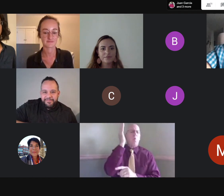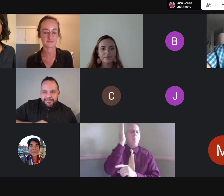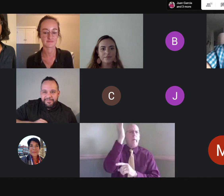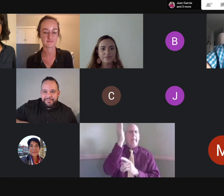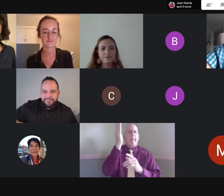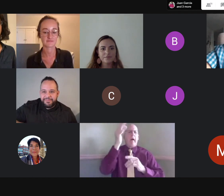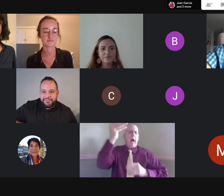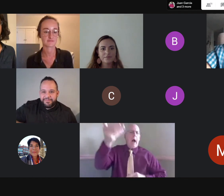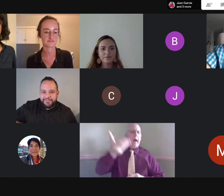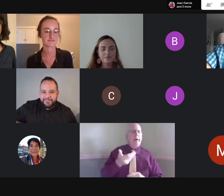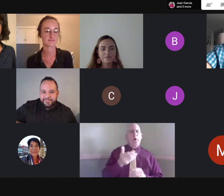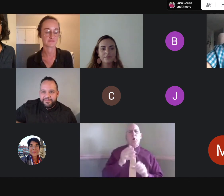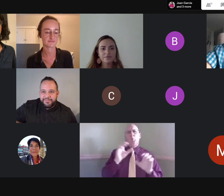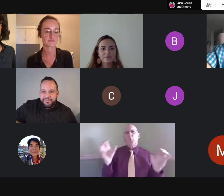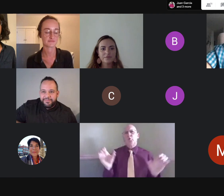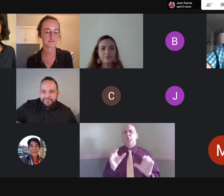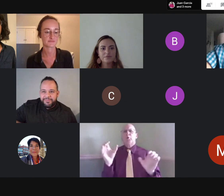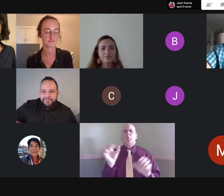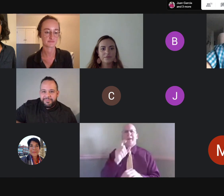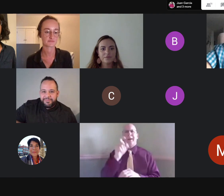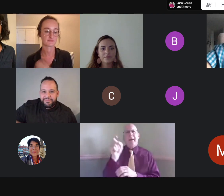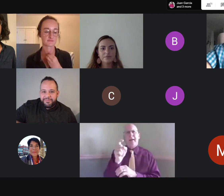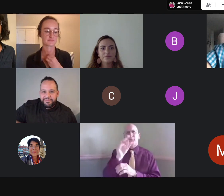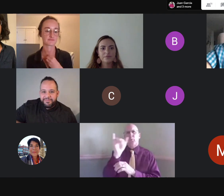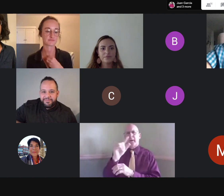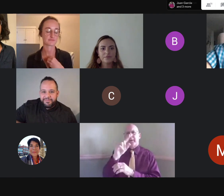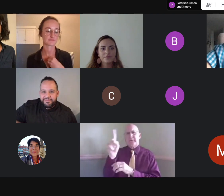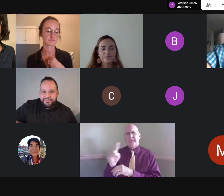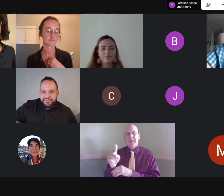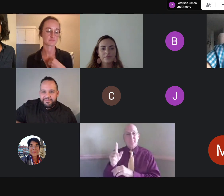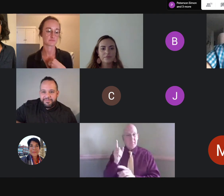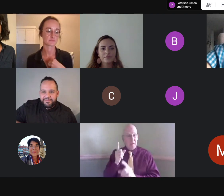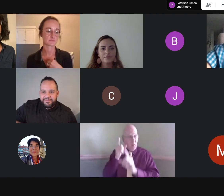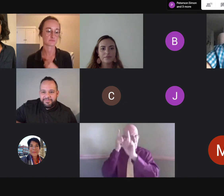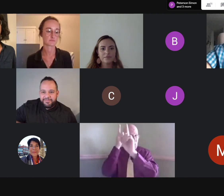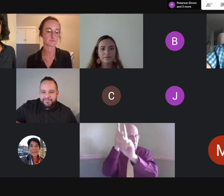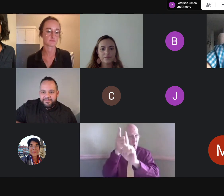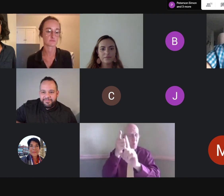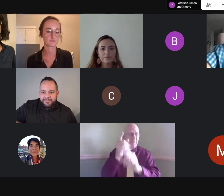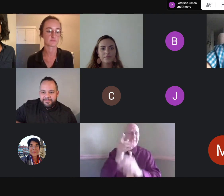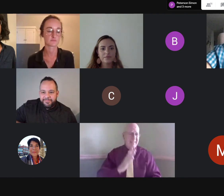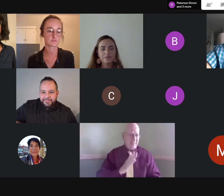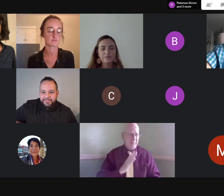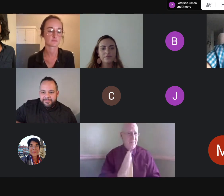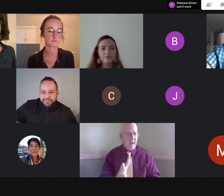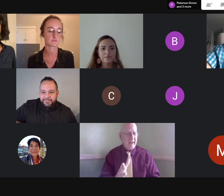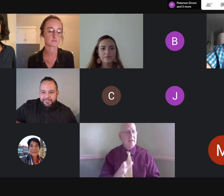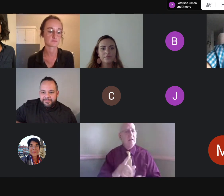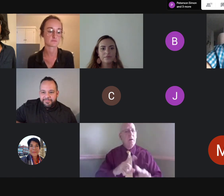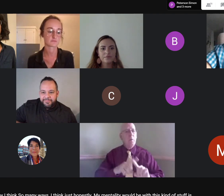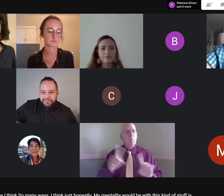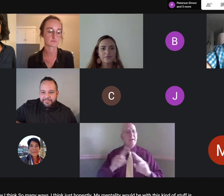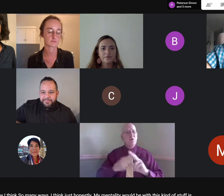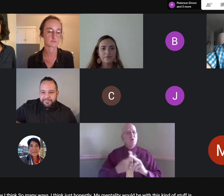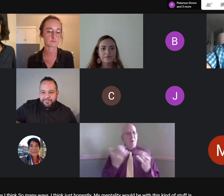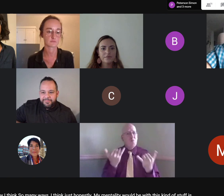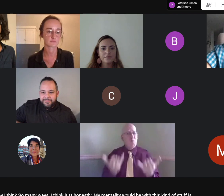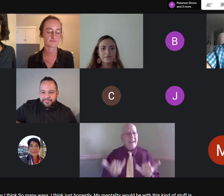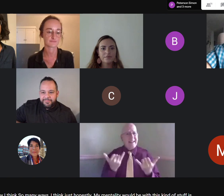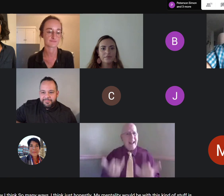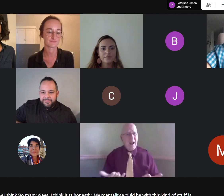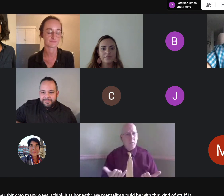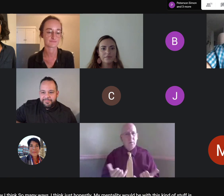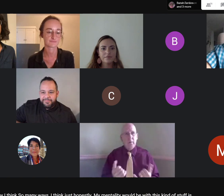hire or do X, Y, Z. Yes, those things are good. But start right now in this moment. Go on